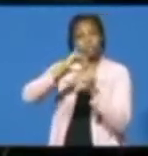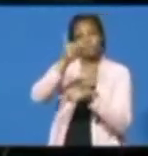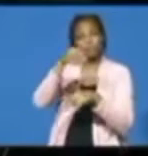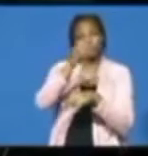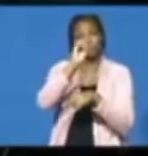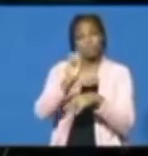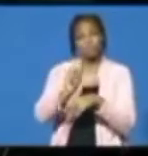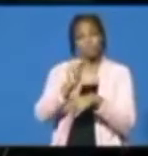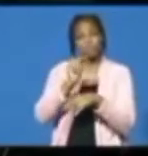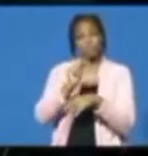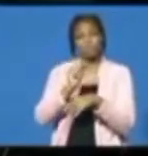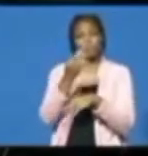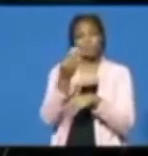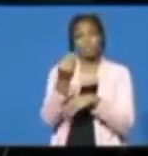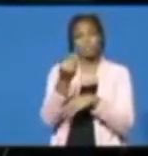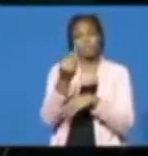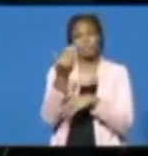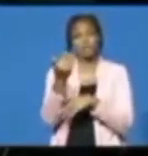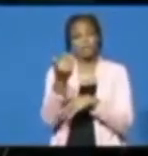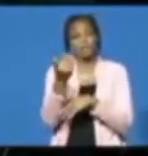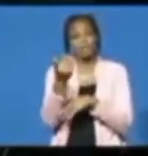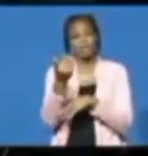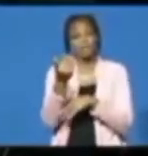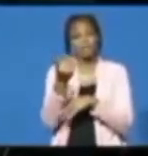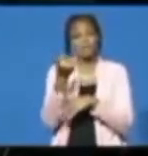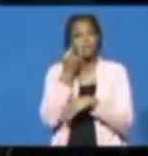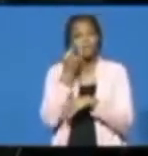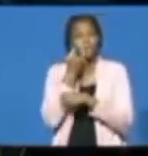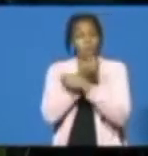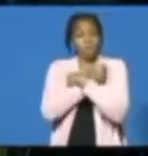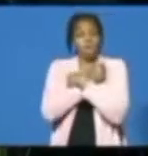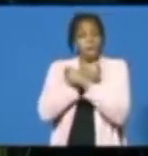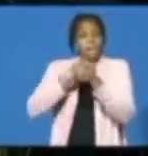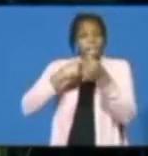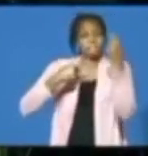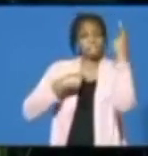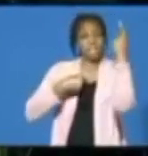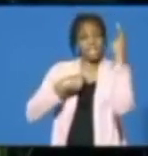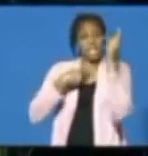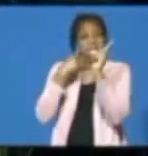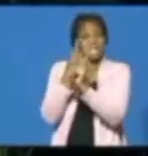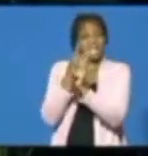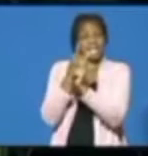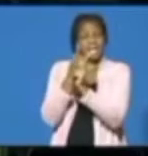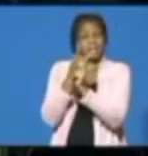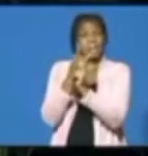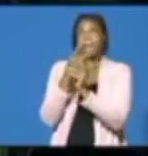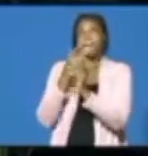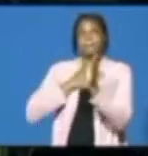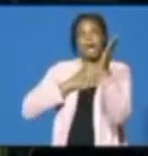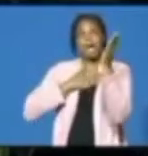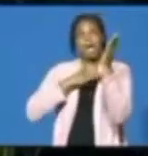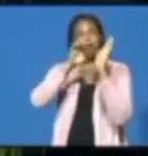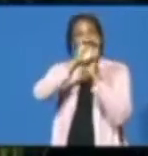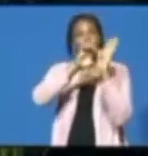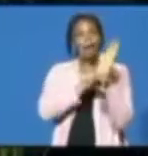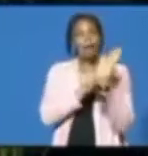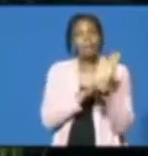John 14:15. If you love me, keep my commandments. Let's put in the salt